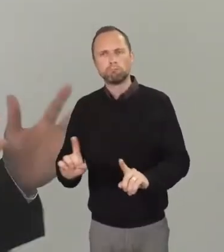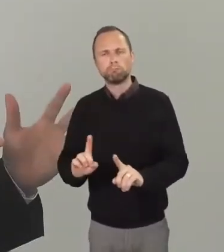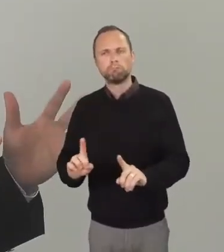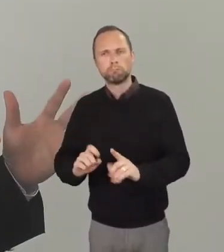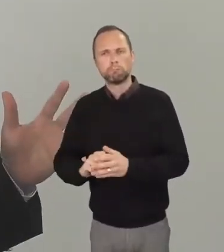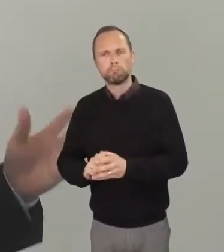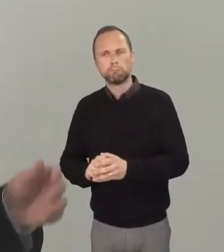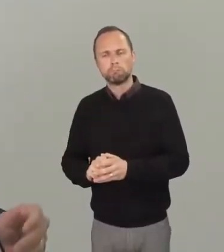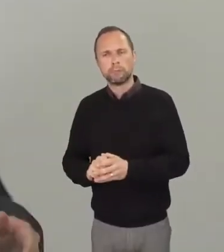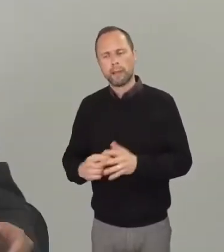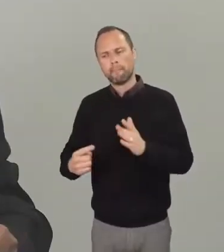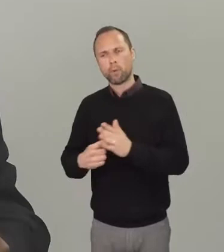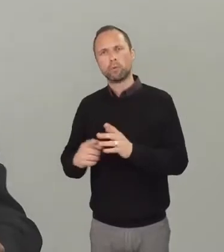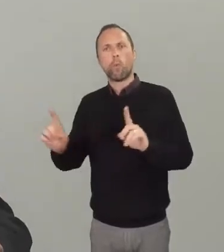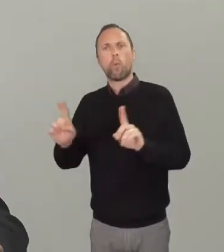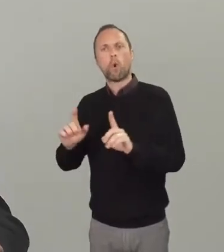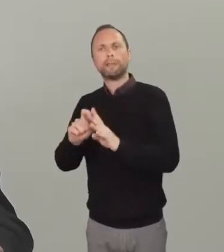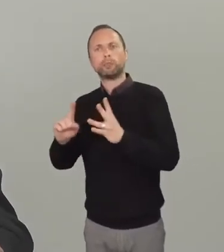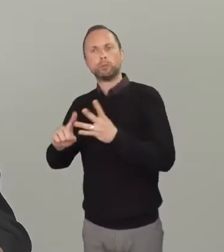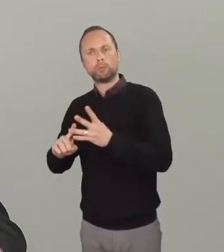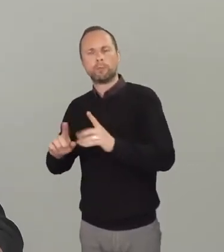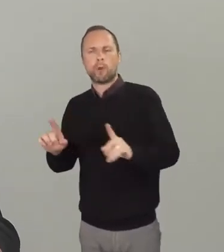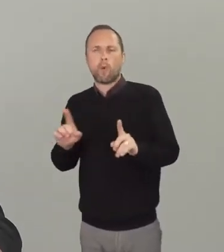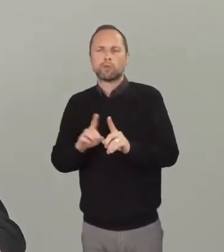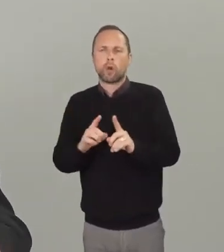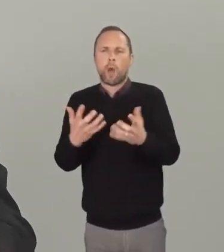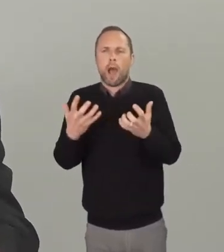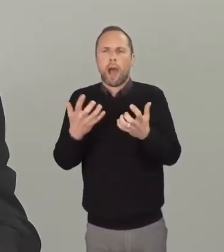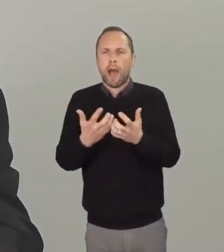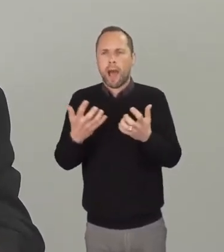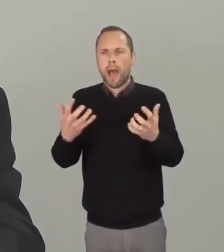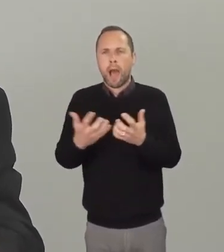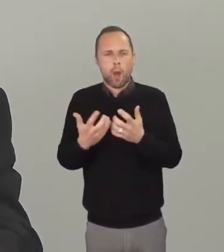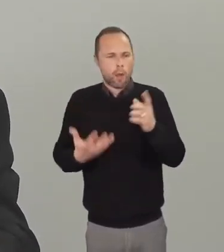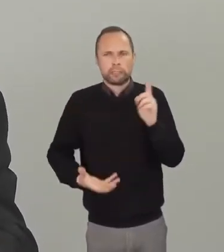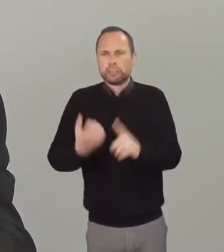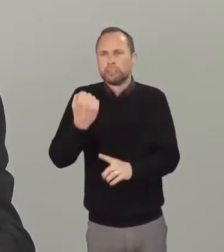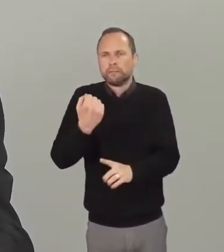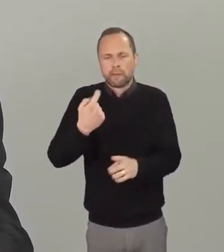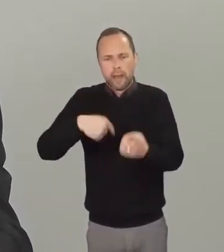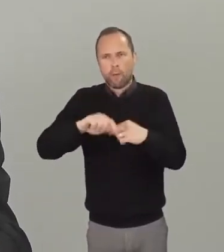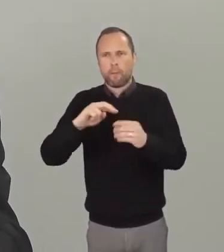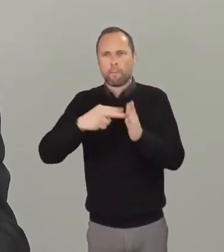what we'll do, but how are we going to do it.